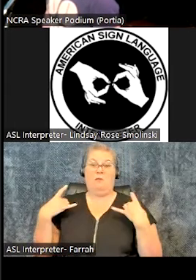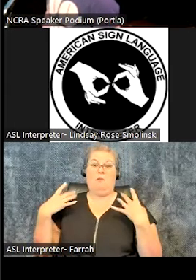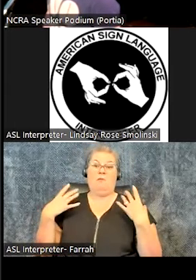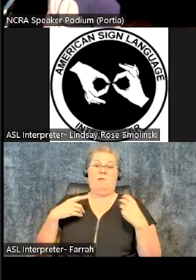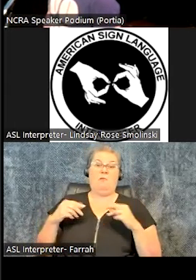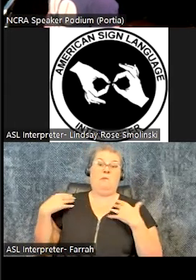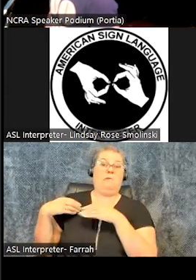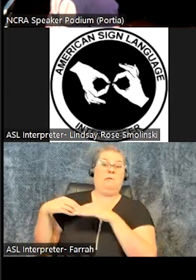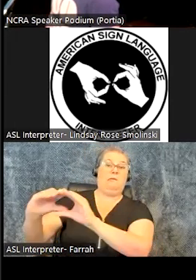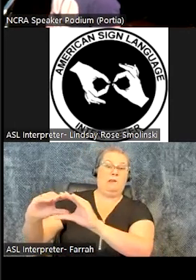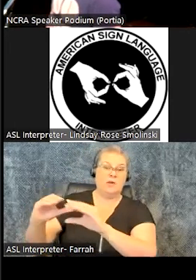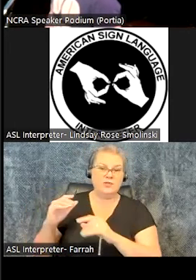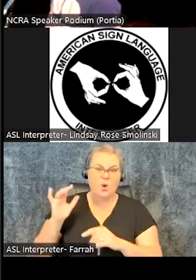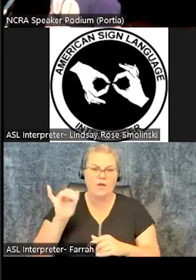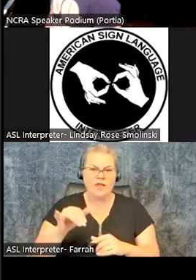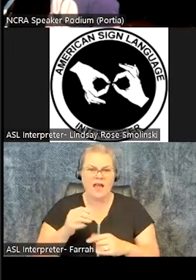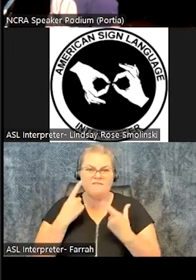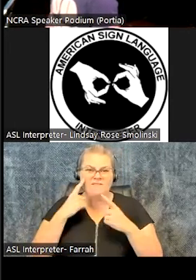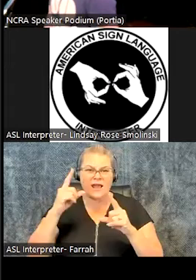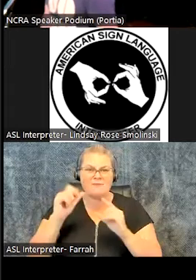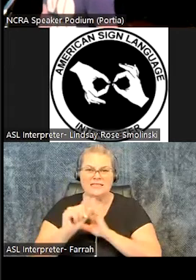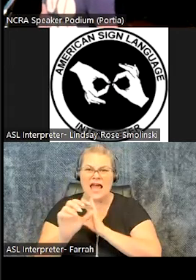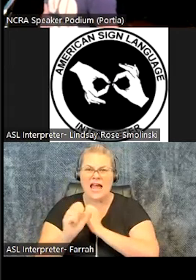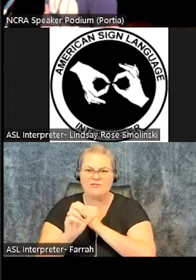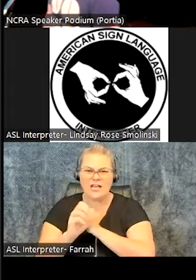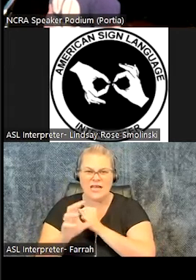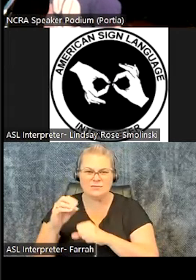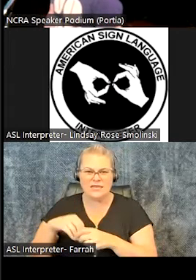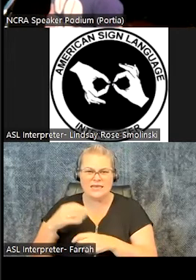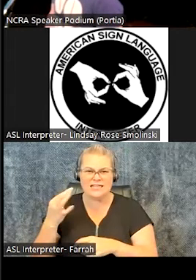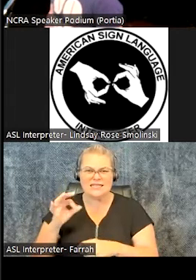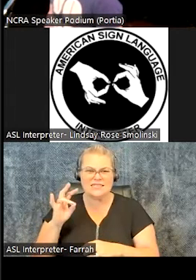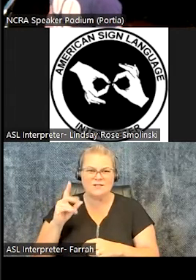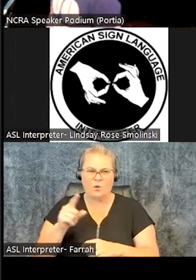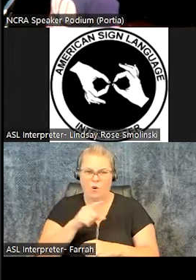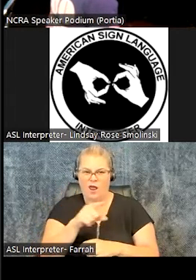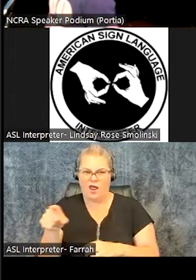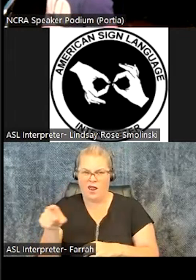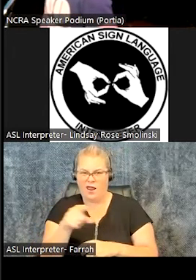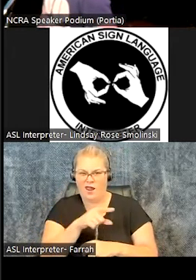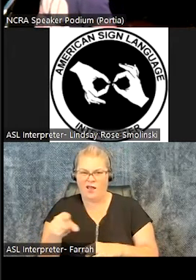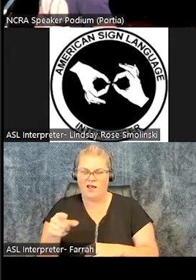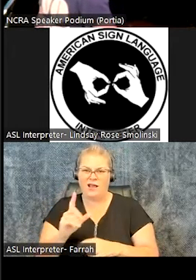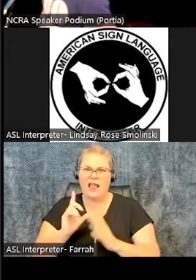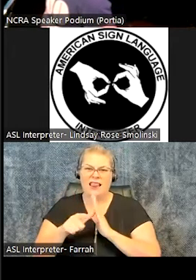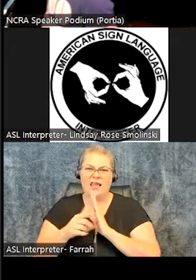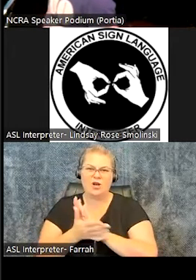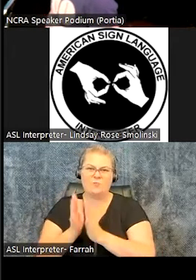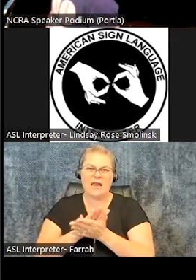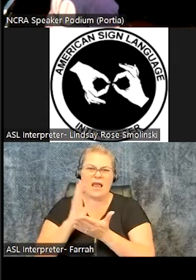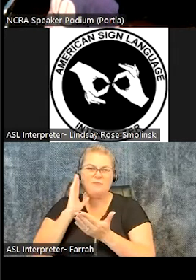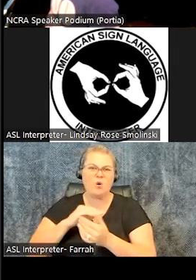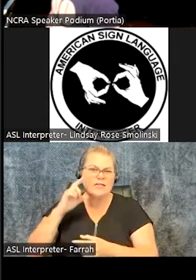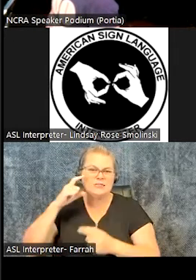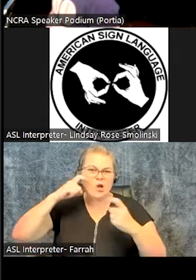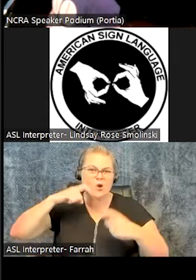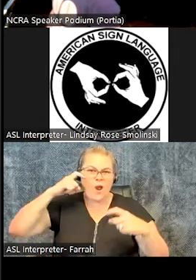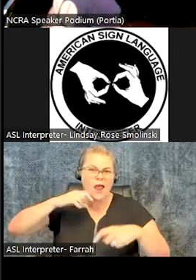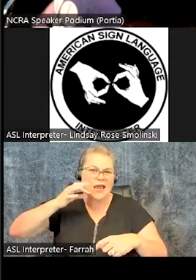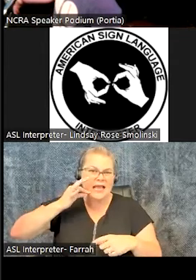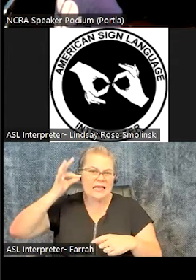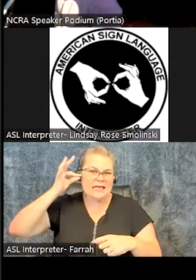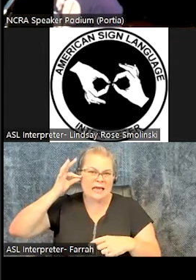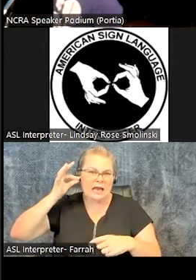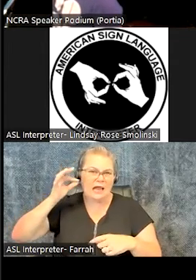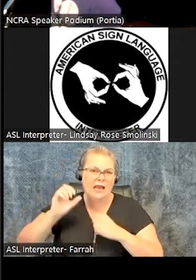that Keep America Beautiful did in 1971. It later became known as the Crying Indian campaign,